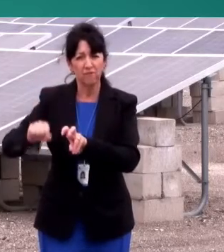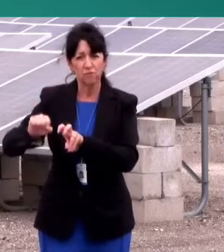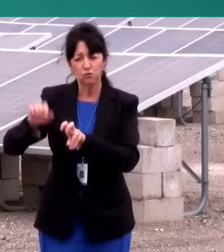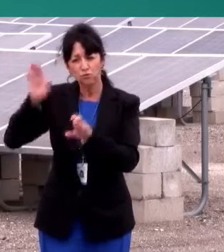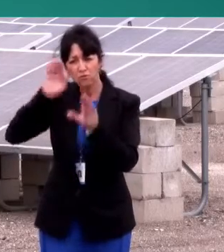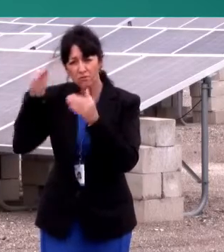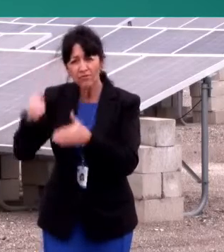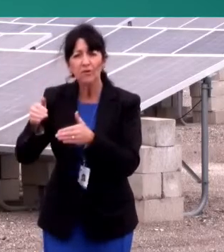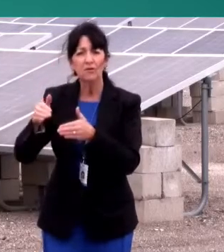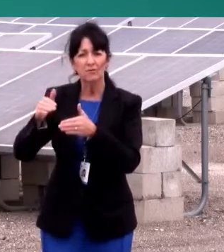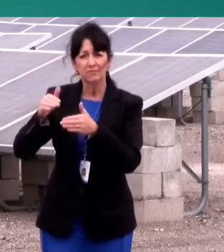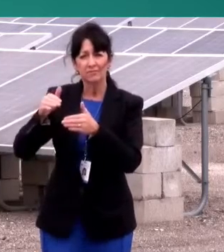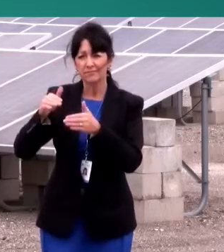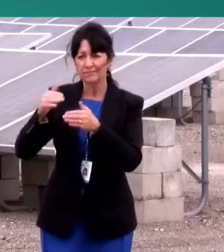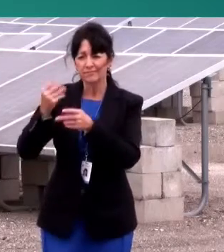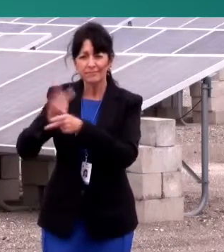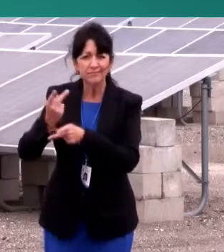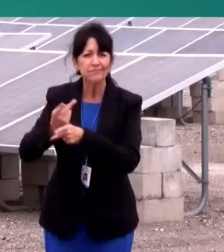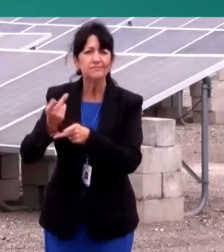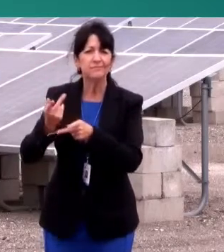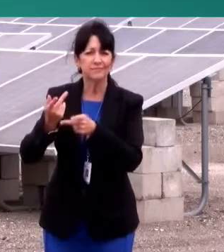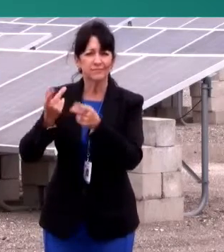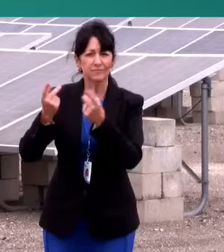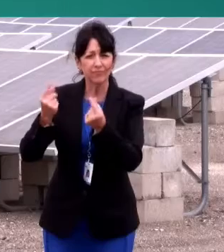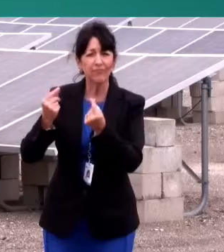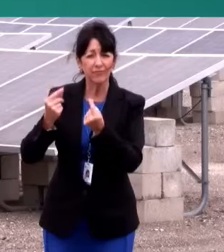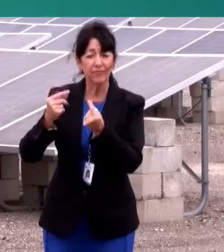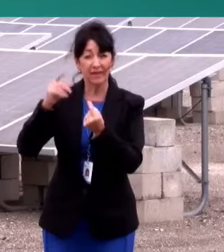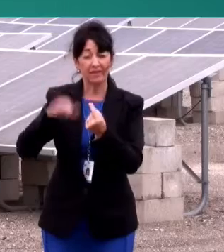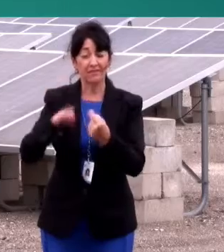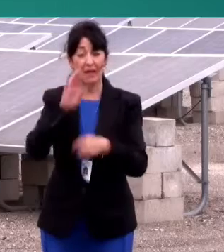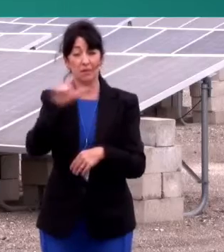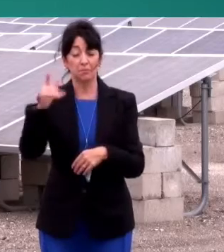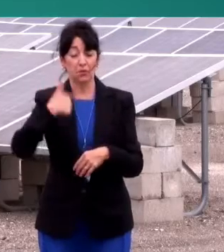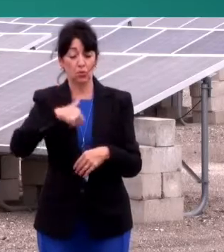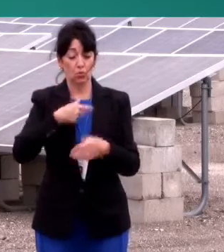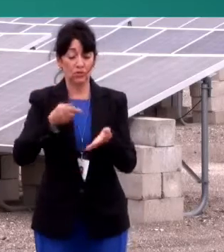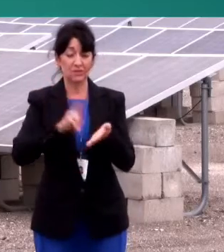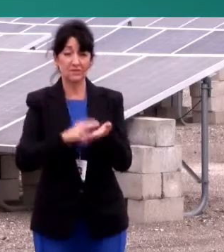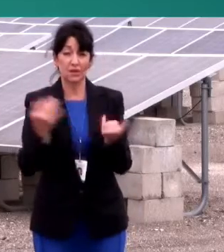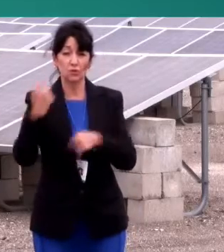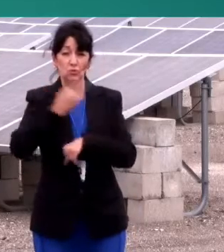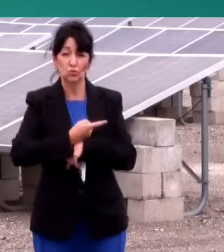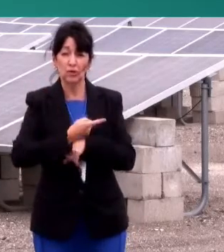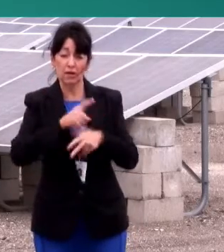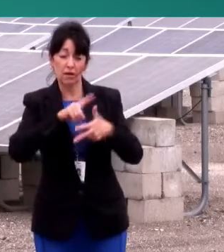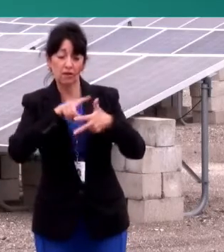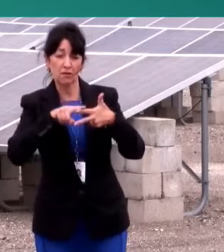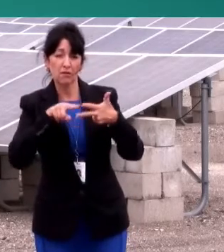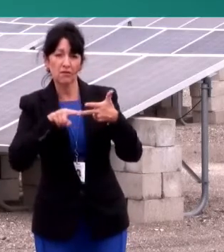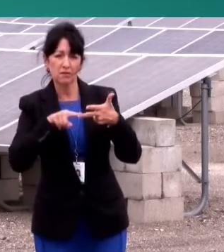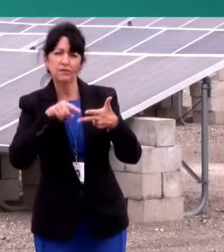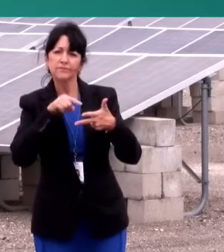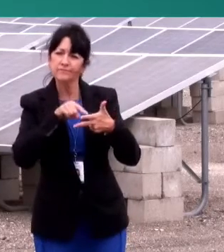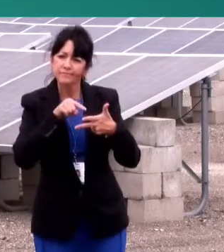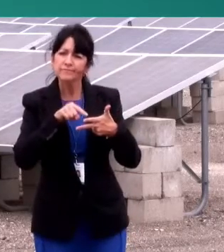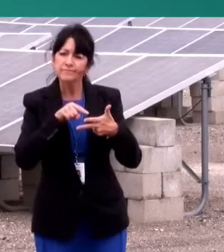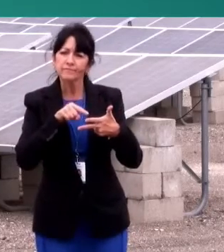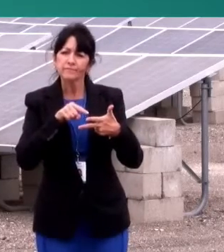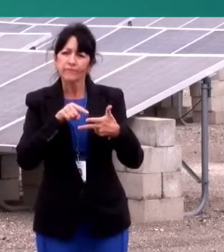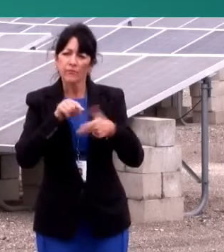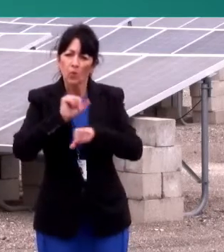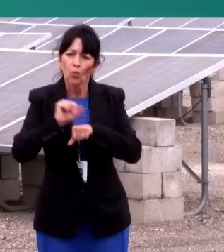civilization face. And so the bills that we're signing today are small steps to address the reduction,